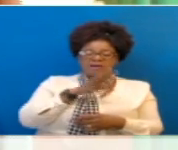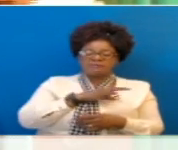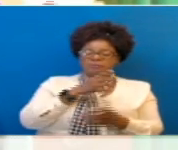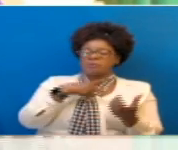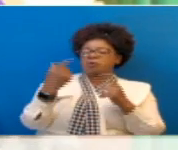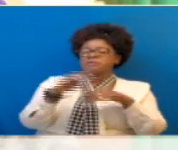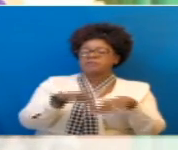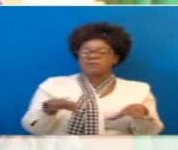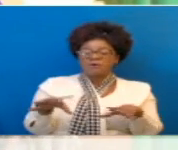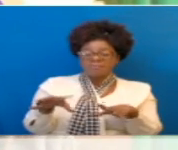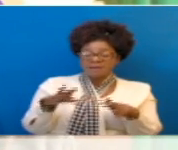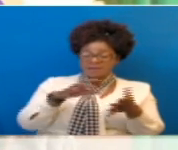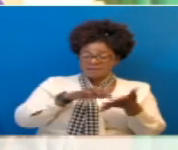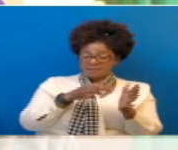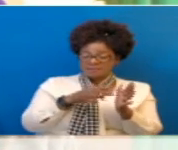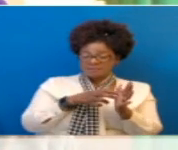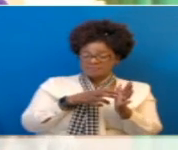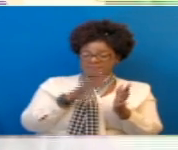Naisenia completed high school in